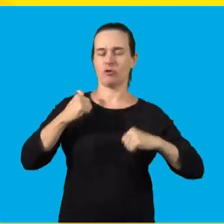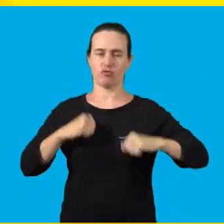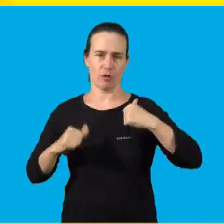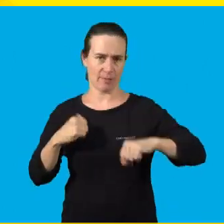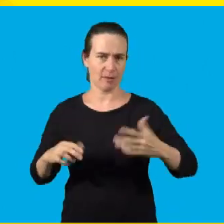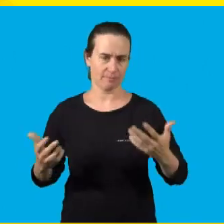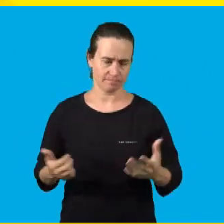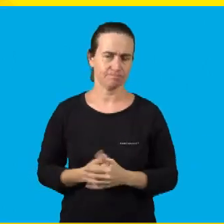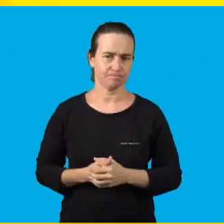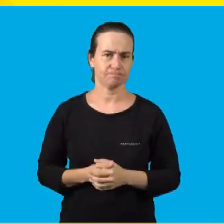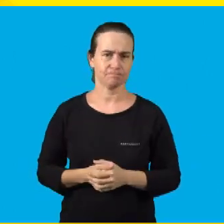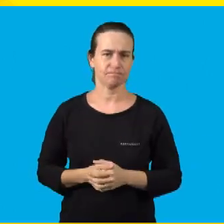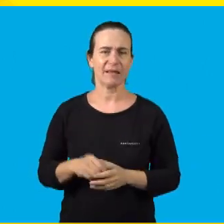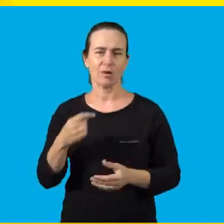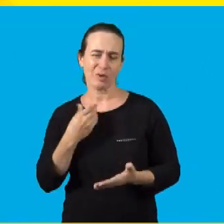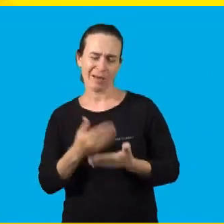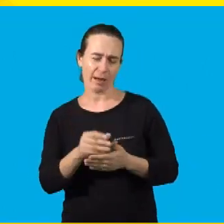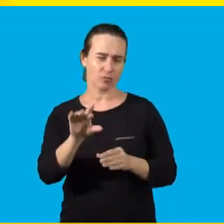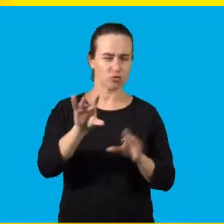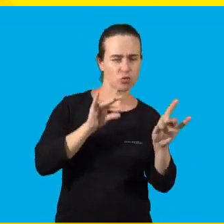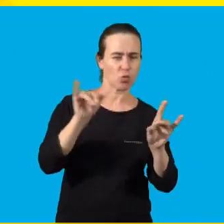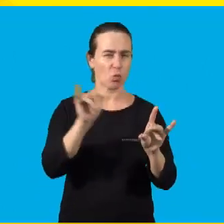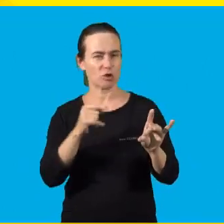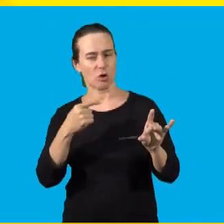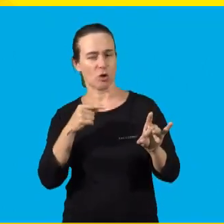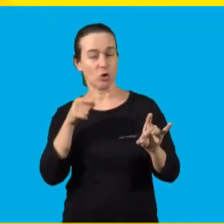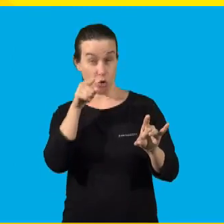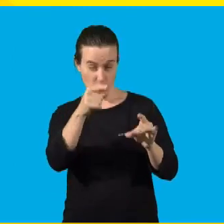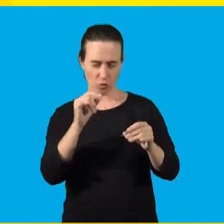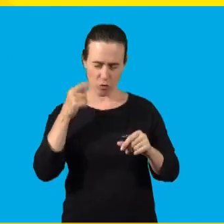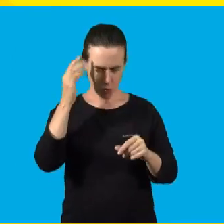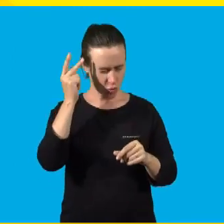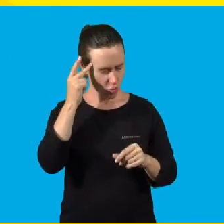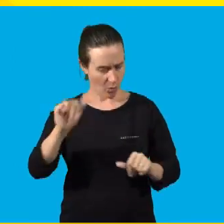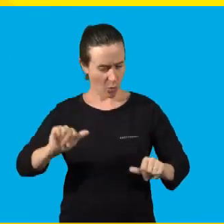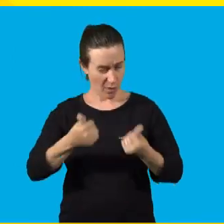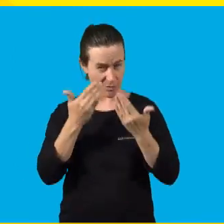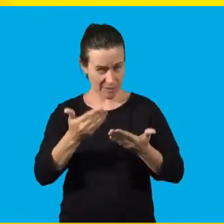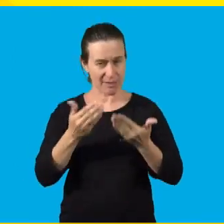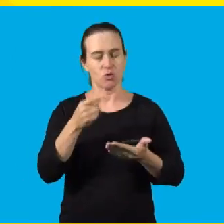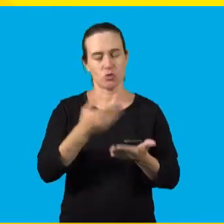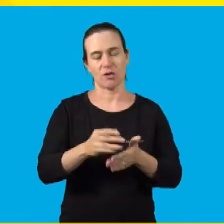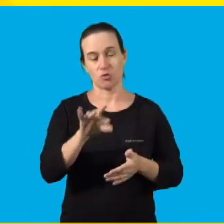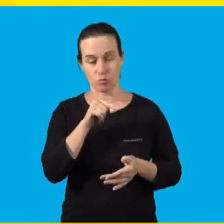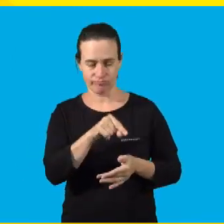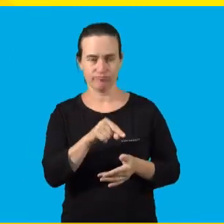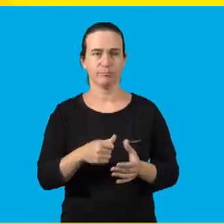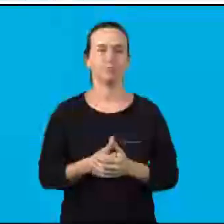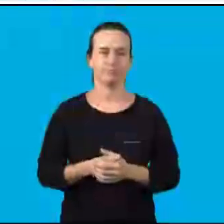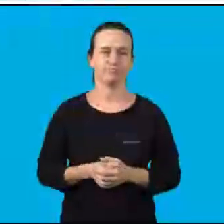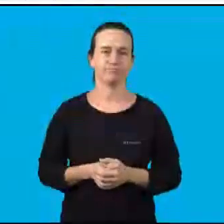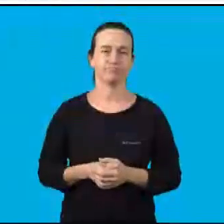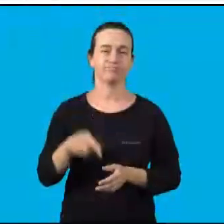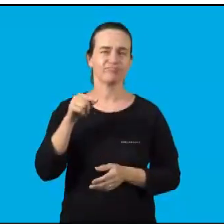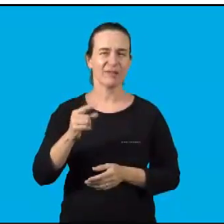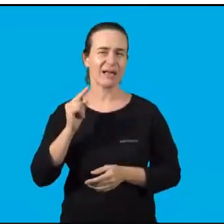and the Crucible. And you will obviously pick the drama that you have studied. So here we have